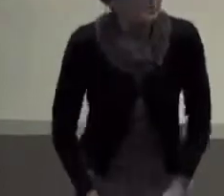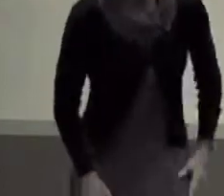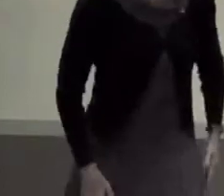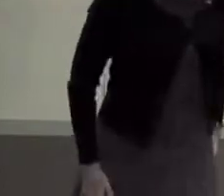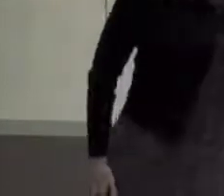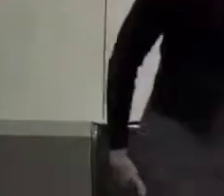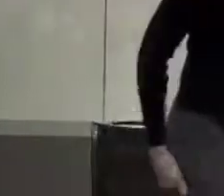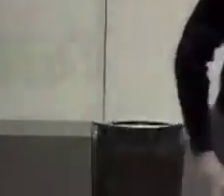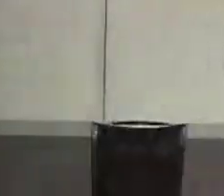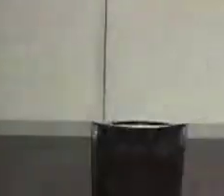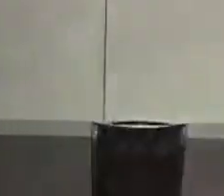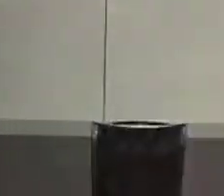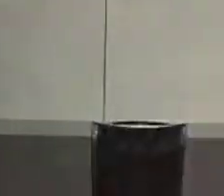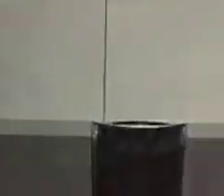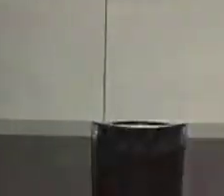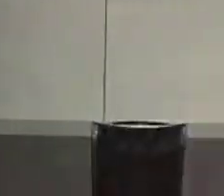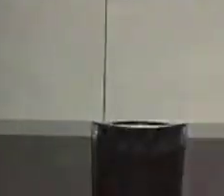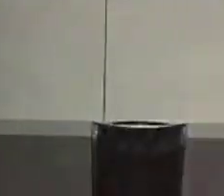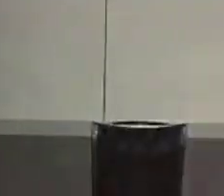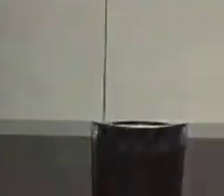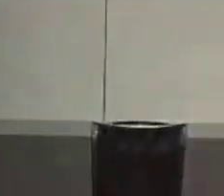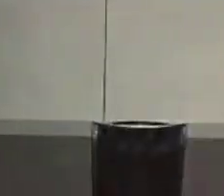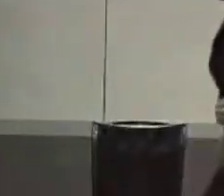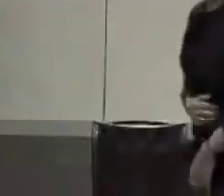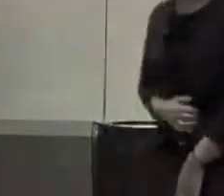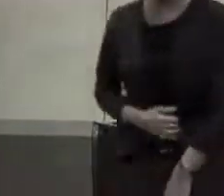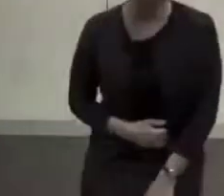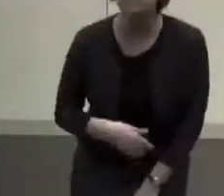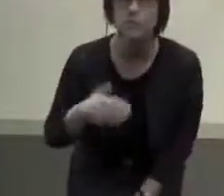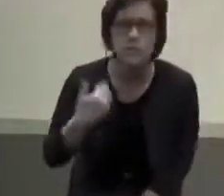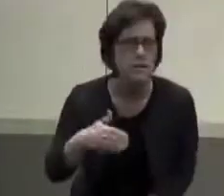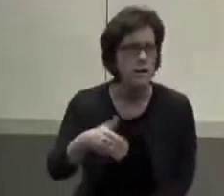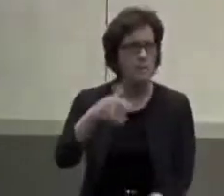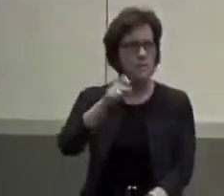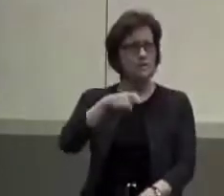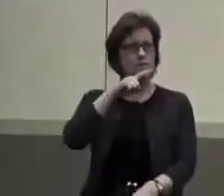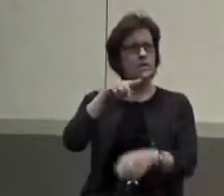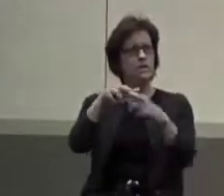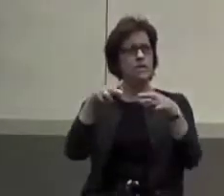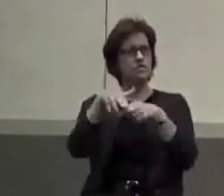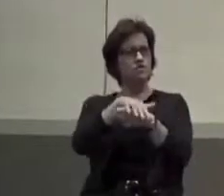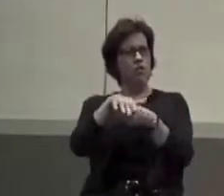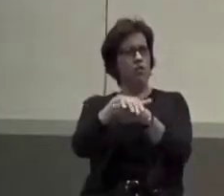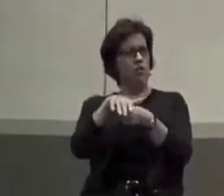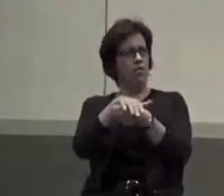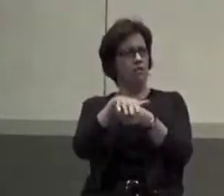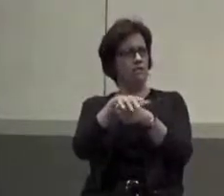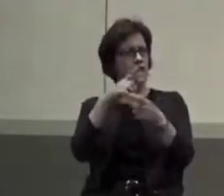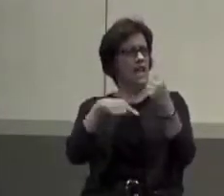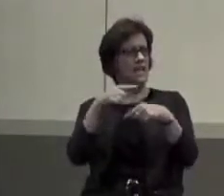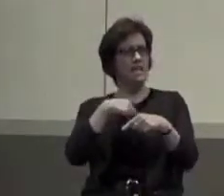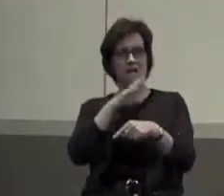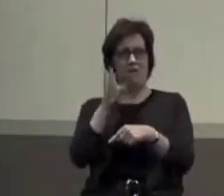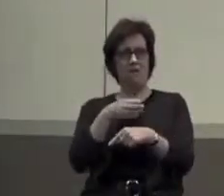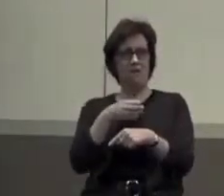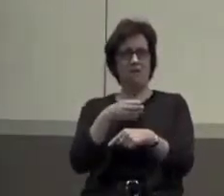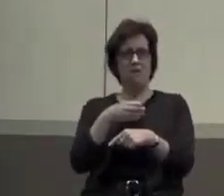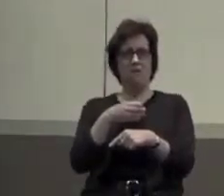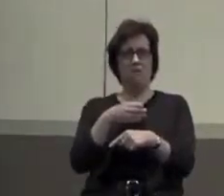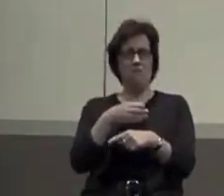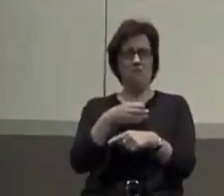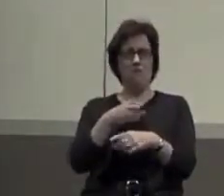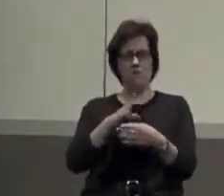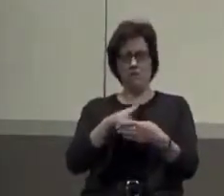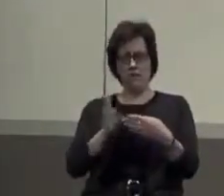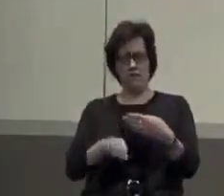That must be a regional sign. I don't think I've ever seen that before. Yeah, I sign consequence because it's whatever the behavior is, and then